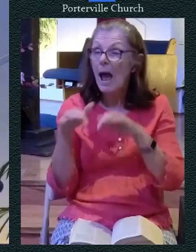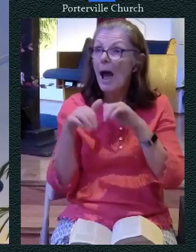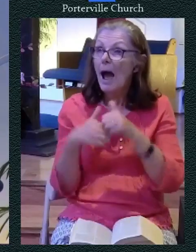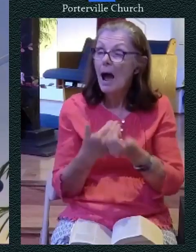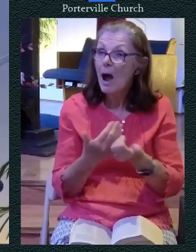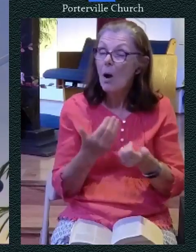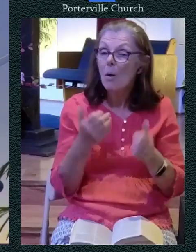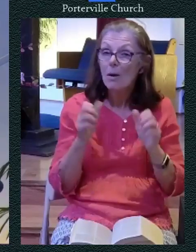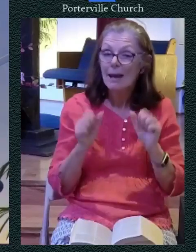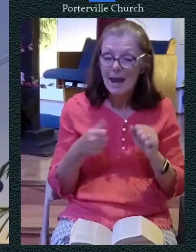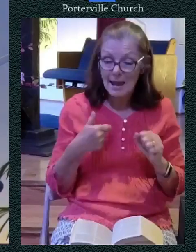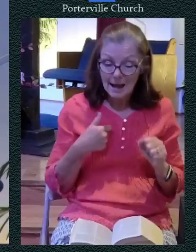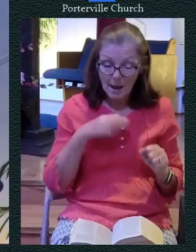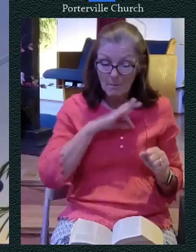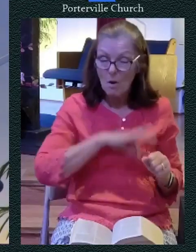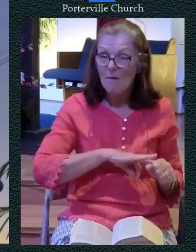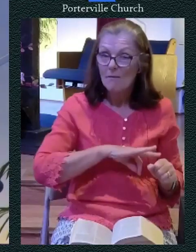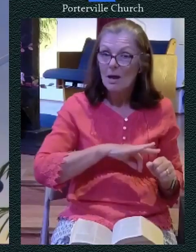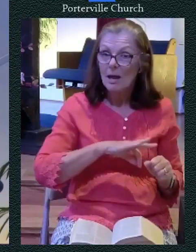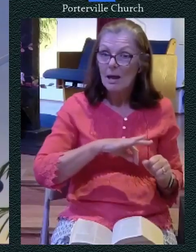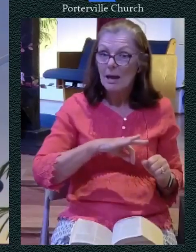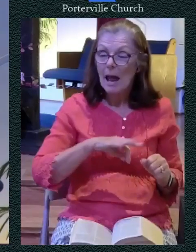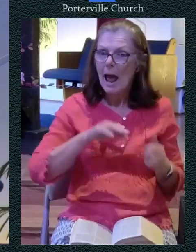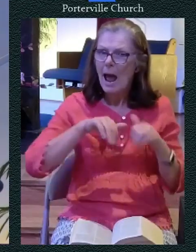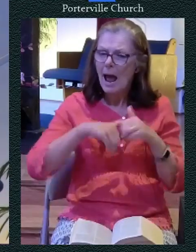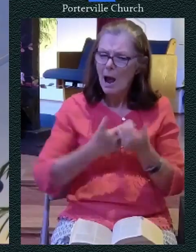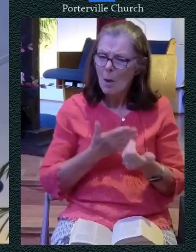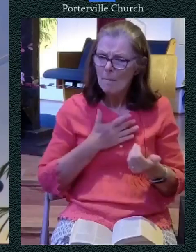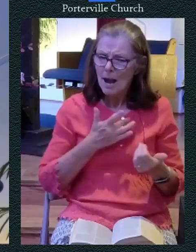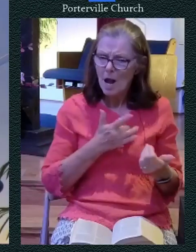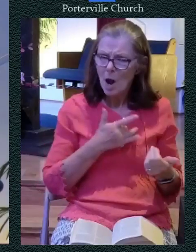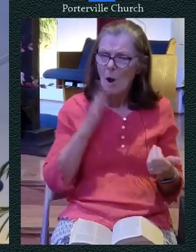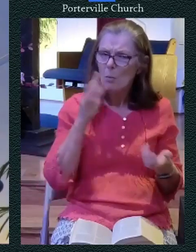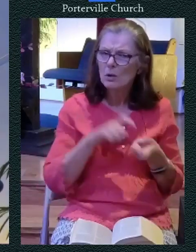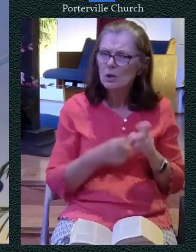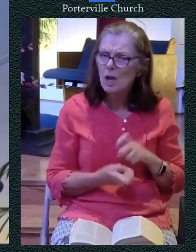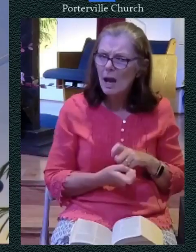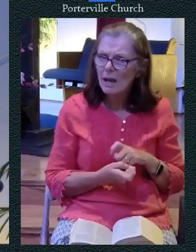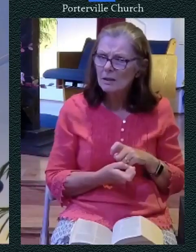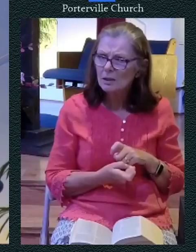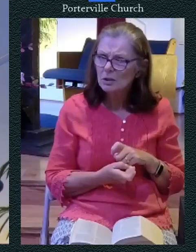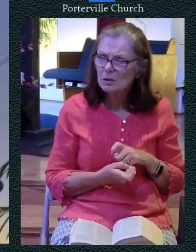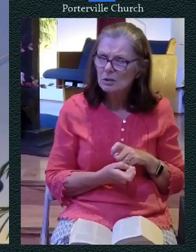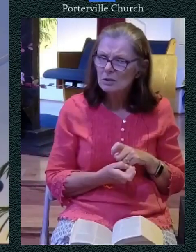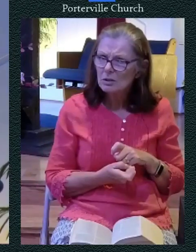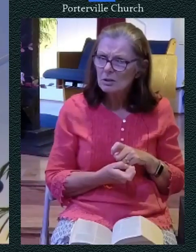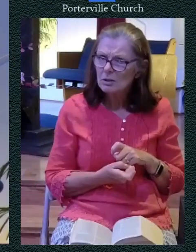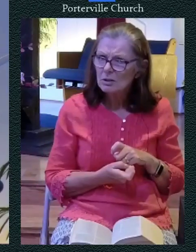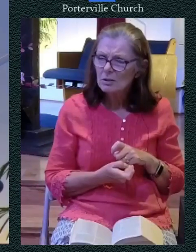How am I to be changed by this? These are the crucial questions.